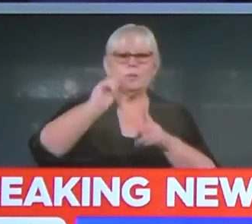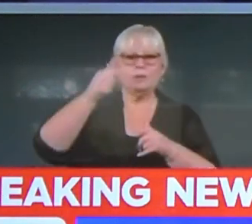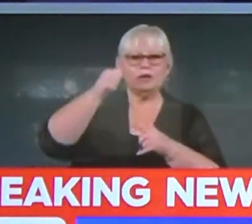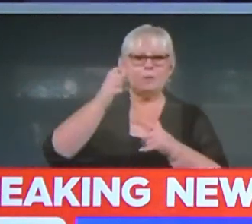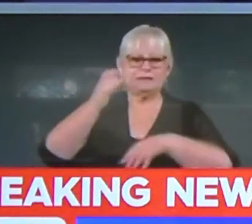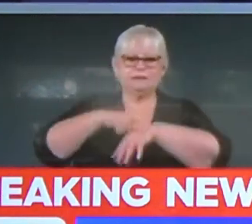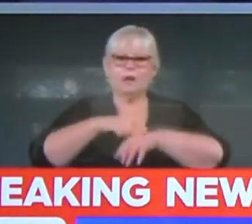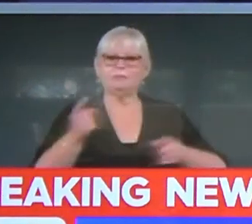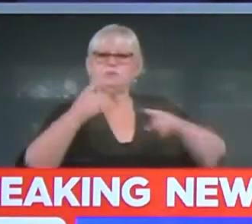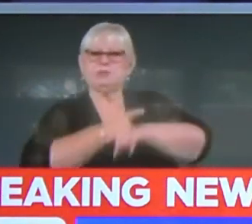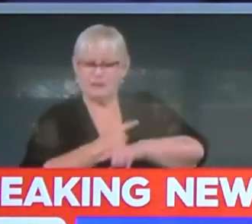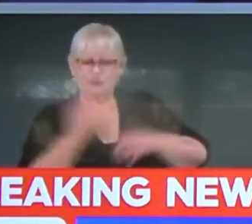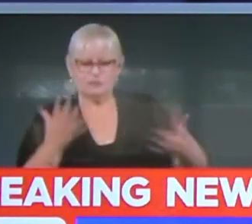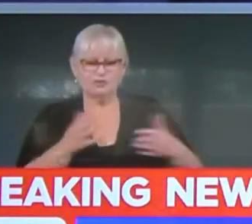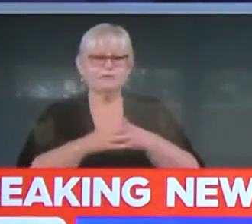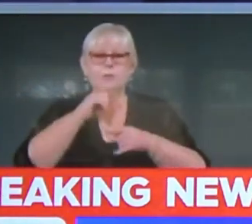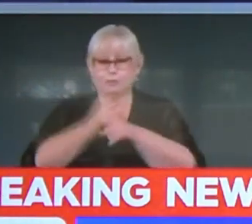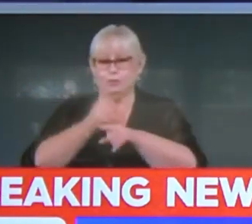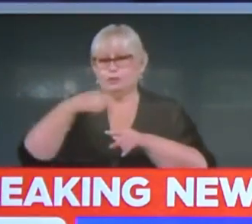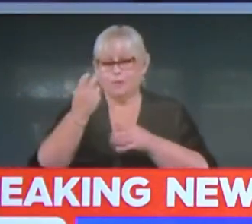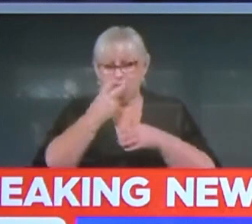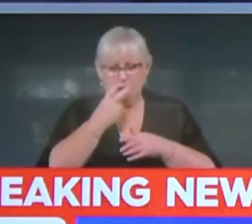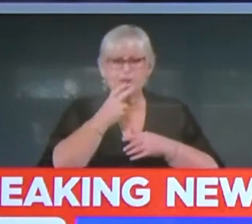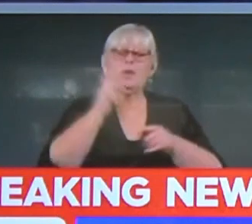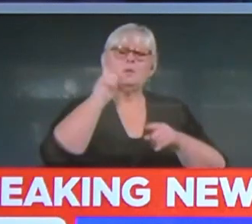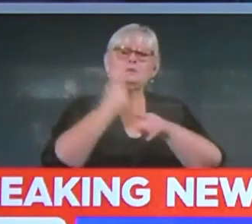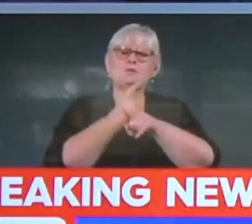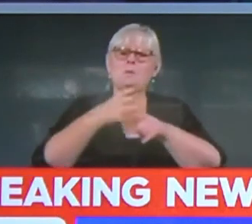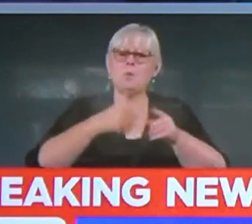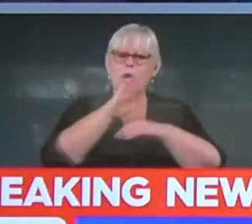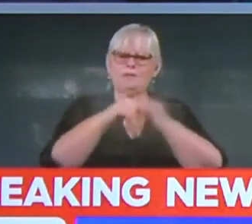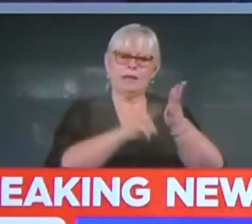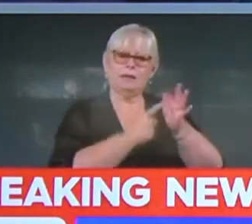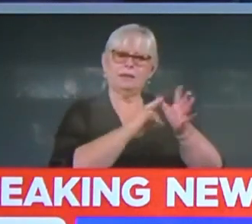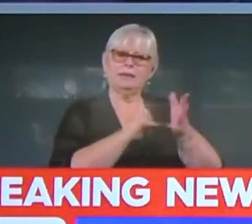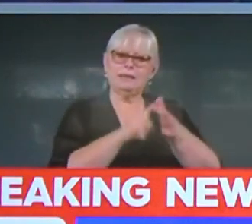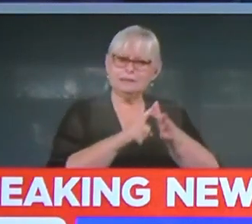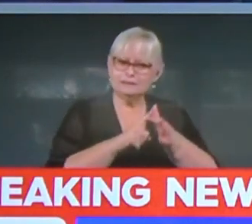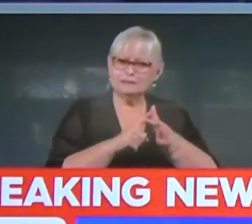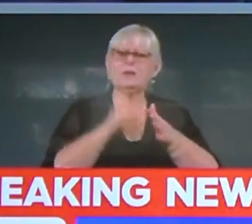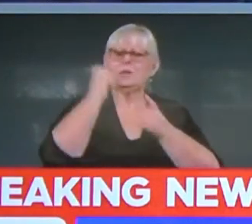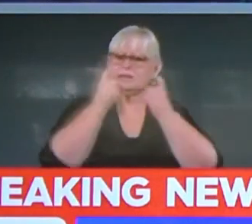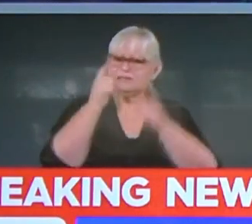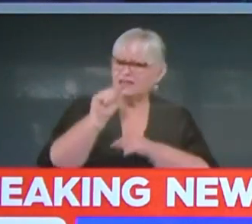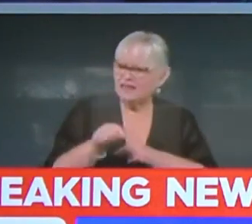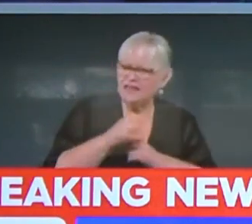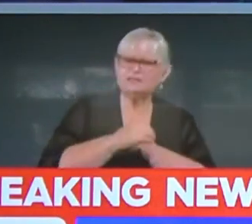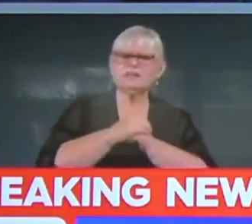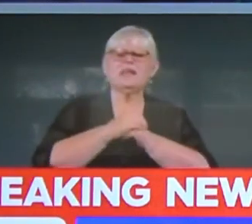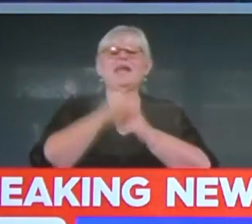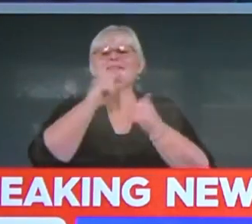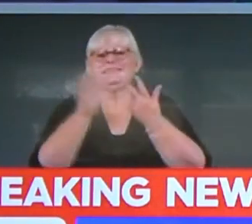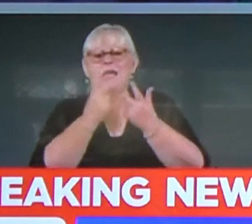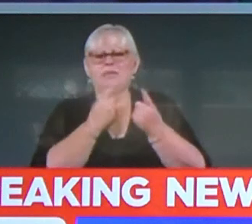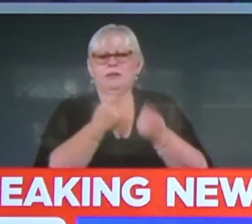other arrangements. We'll also consider the issue of leases that I'd flagged earlier. That will be considered, and there'll be other matters that